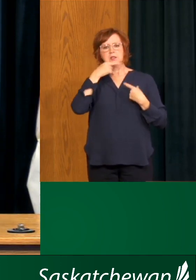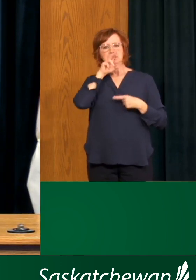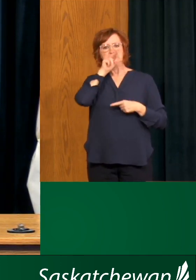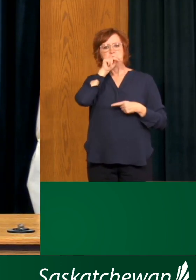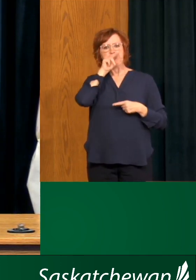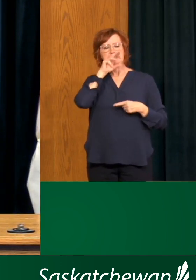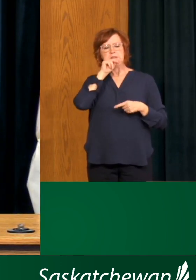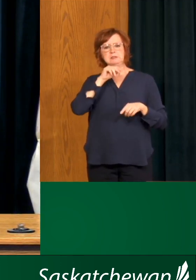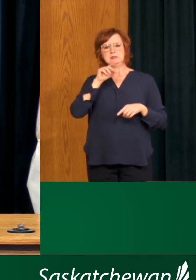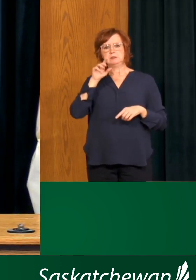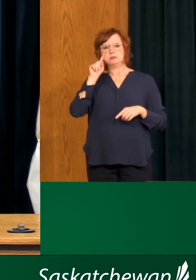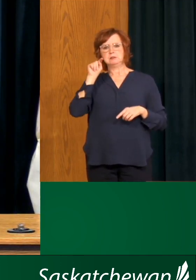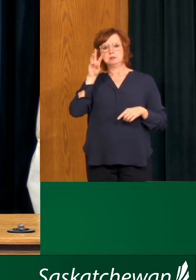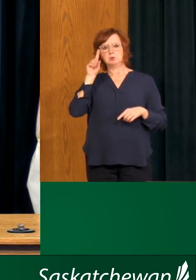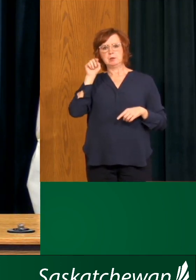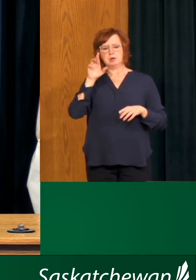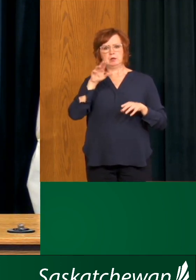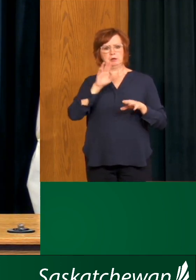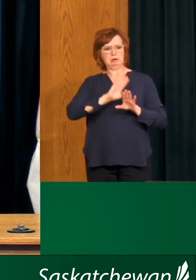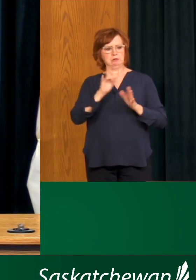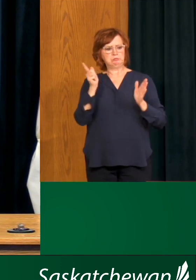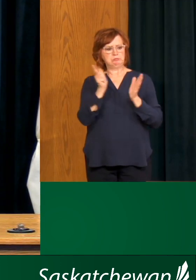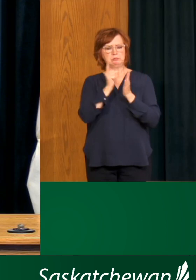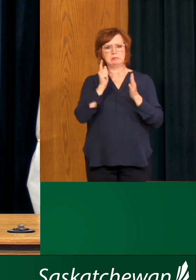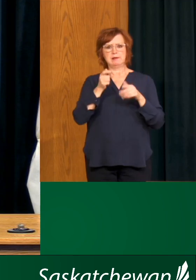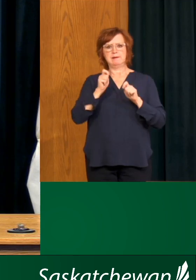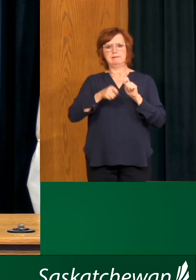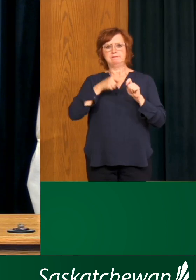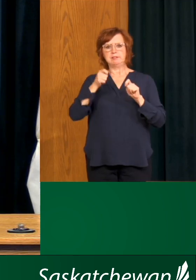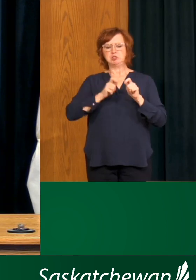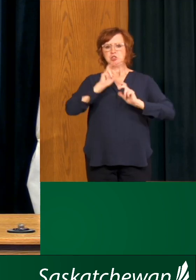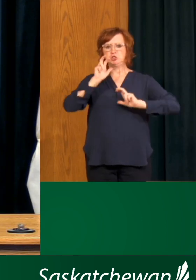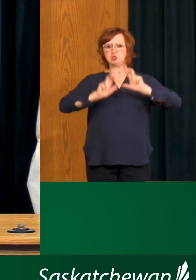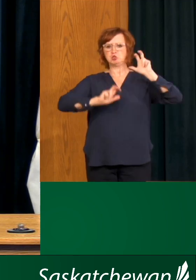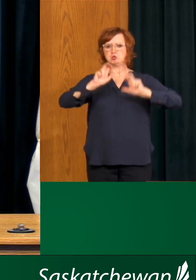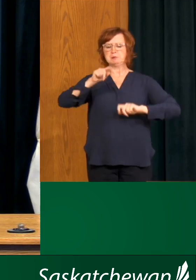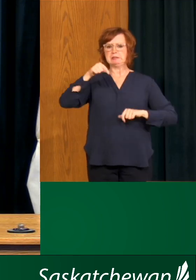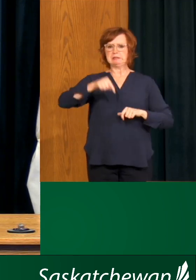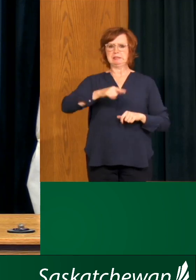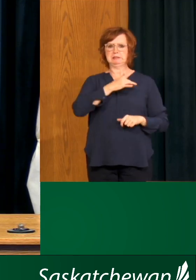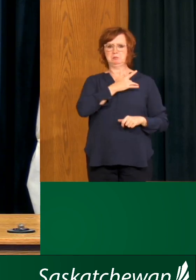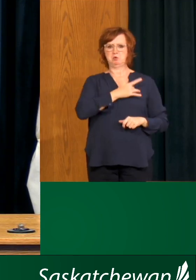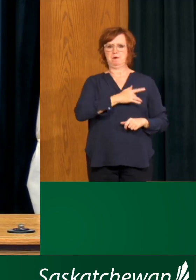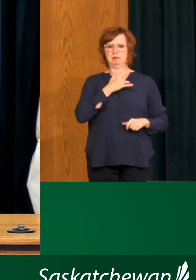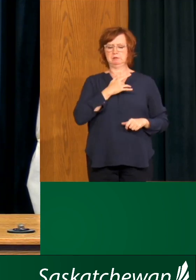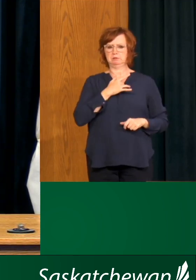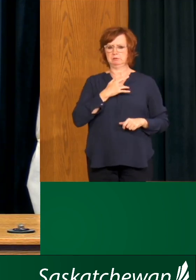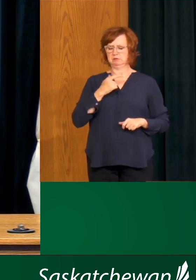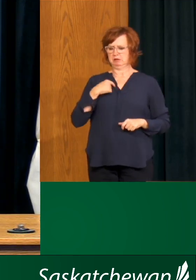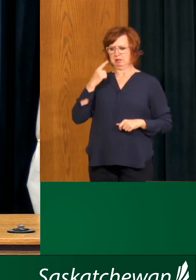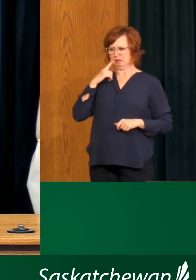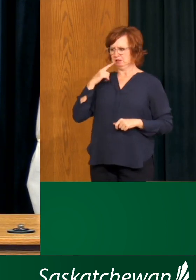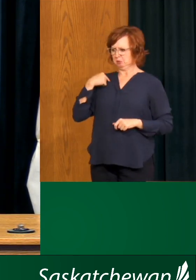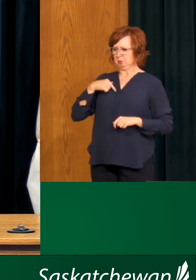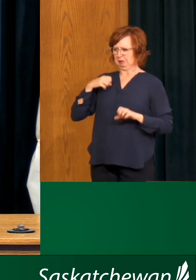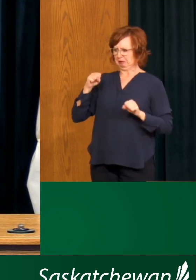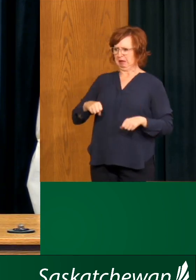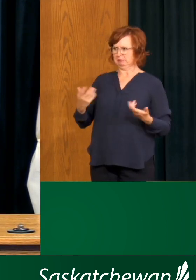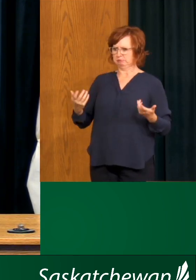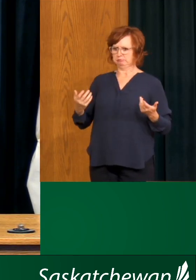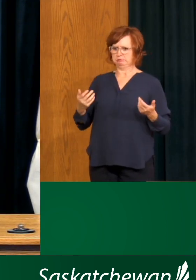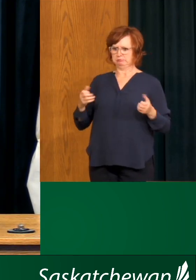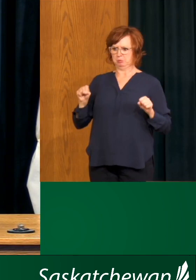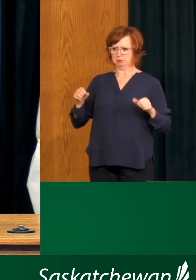Well, we can have fishing derbies in this province, but we need to ensure that whatever we're doing is following all of